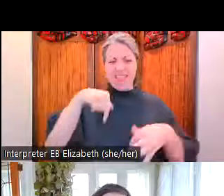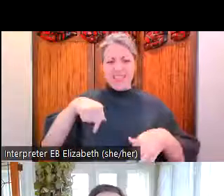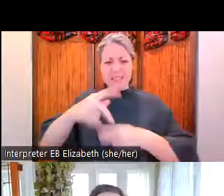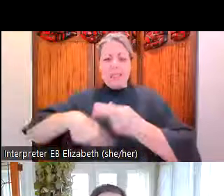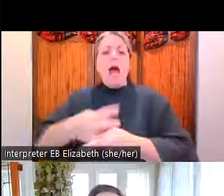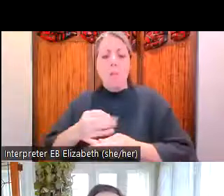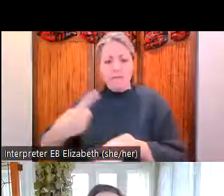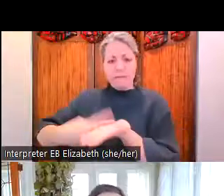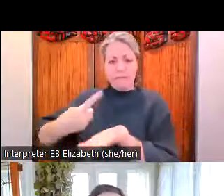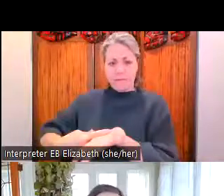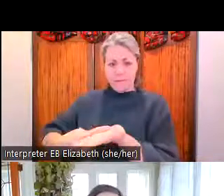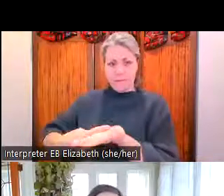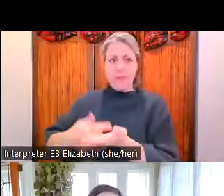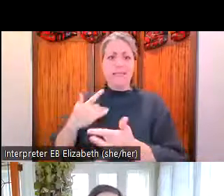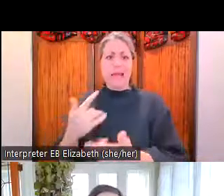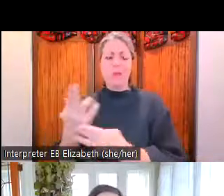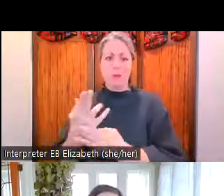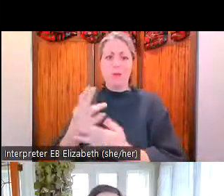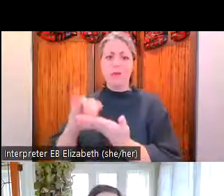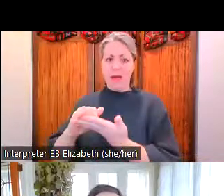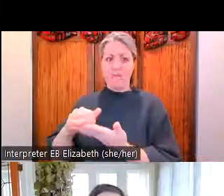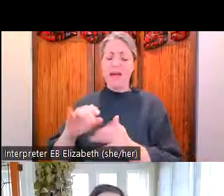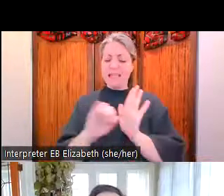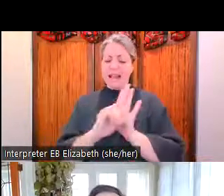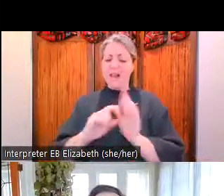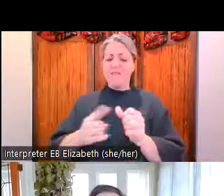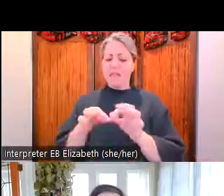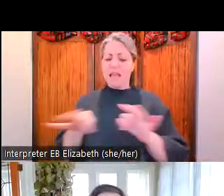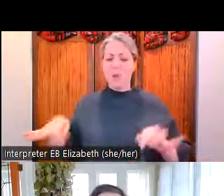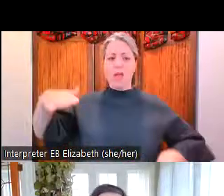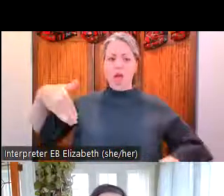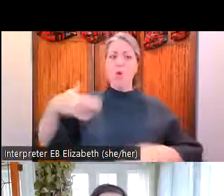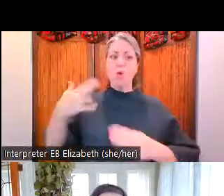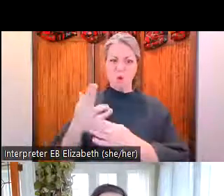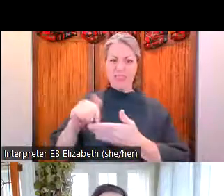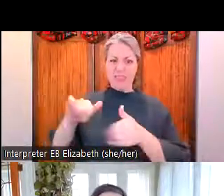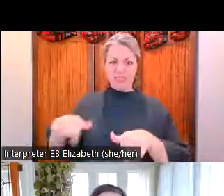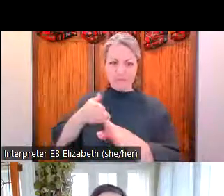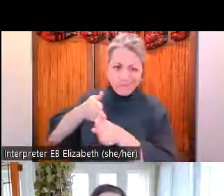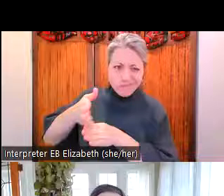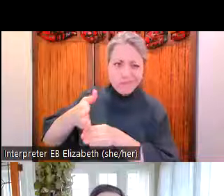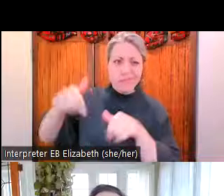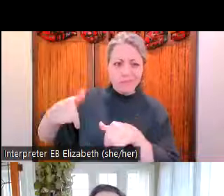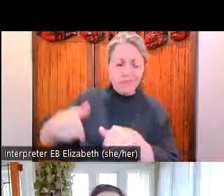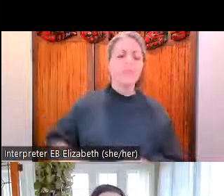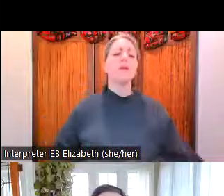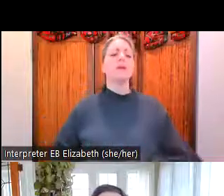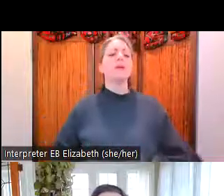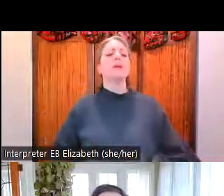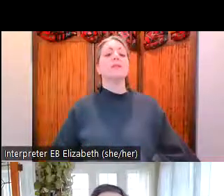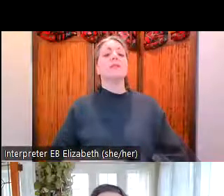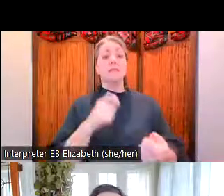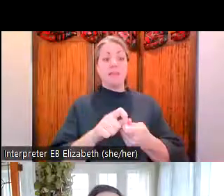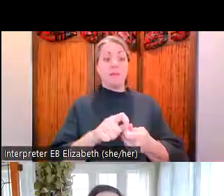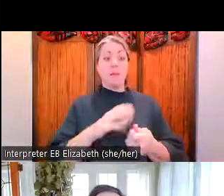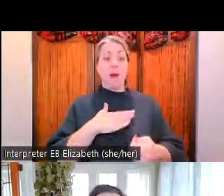which a lot of times don't yet use a lot of identity first language. And also there might be some mention of specific tools here in this presentation. They're not